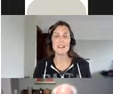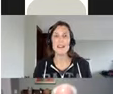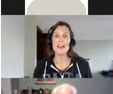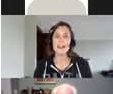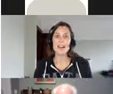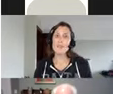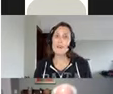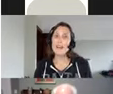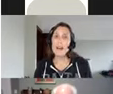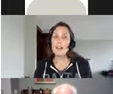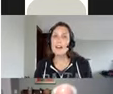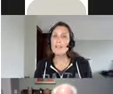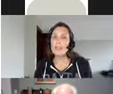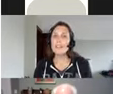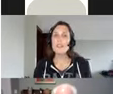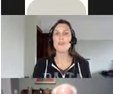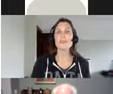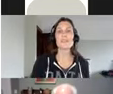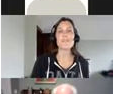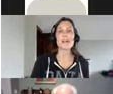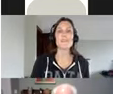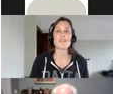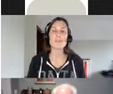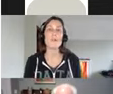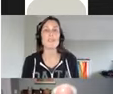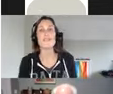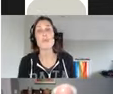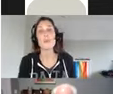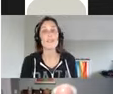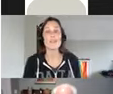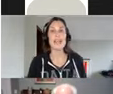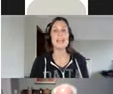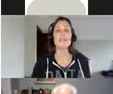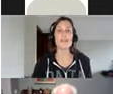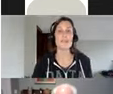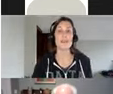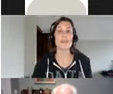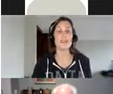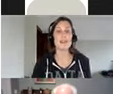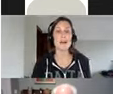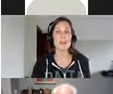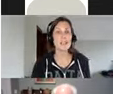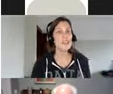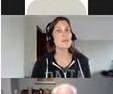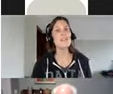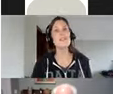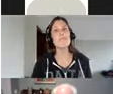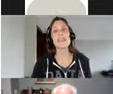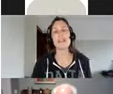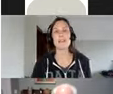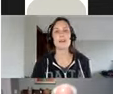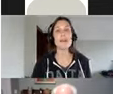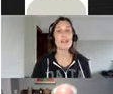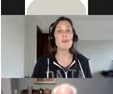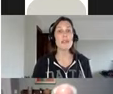comics. And I feel pretty confident that you've all seen maps that are about as informative of any of the three in this comic. You may have even